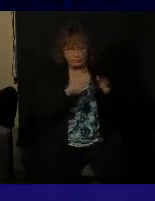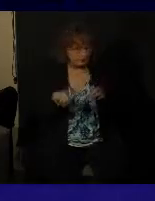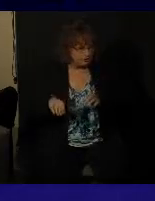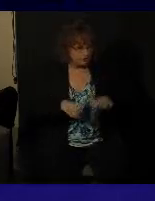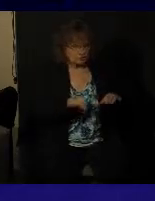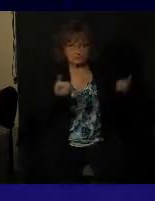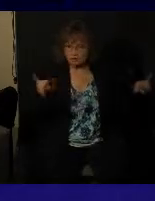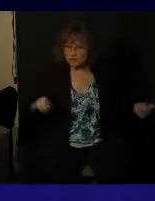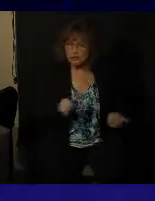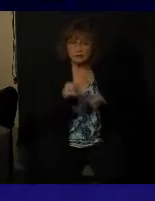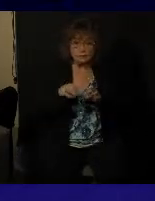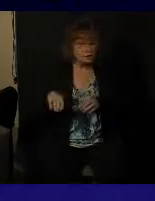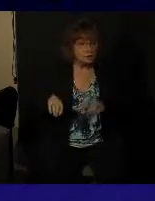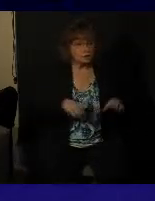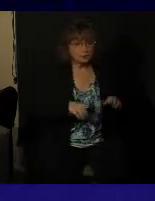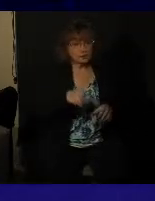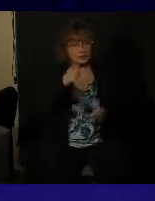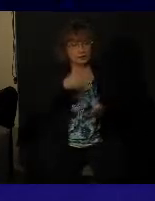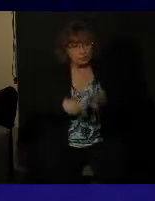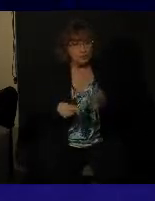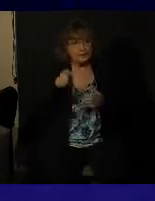opinion. And so